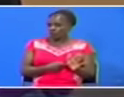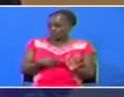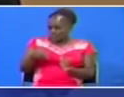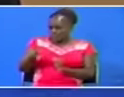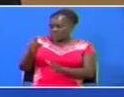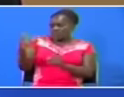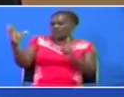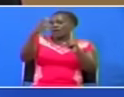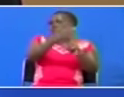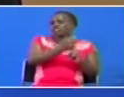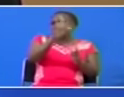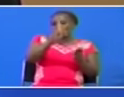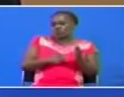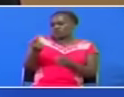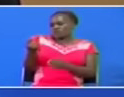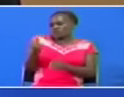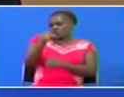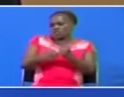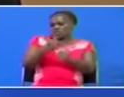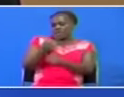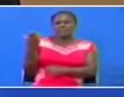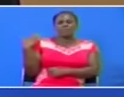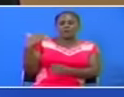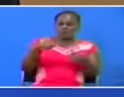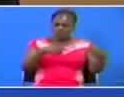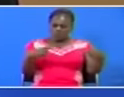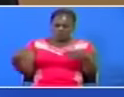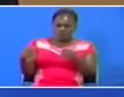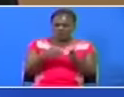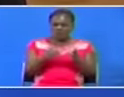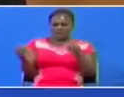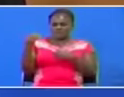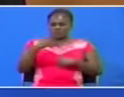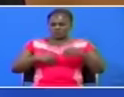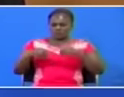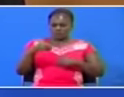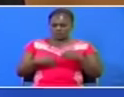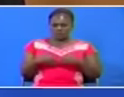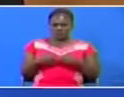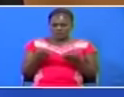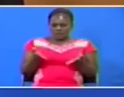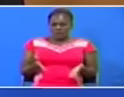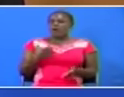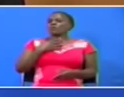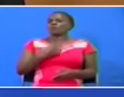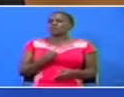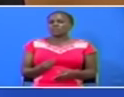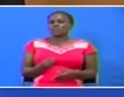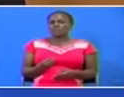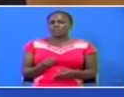made in the last few years in the war against graft. We now wish to